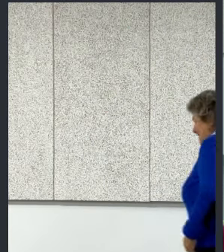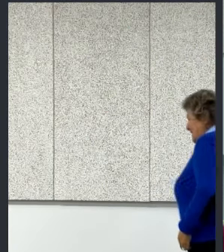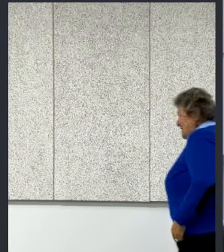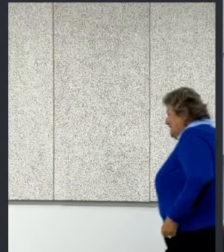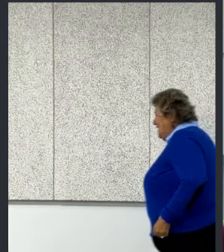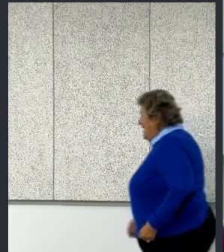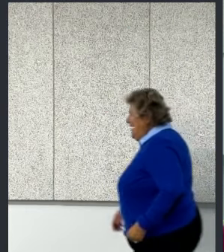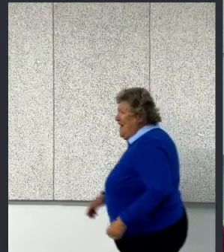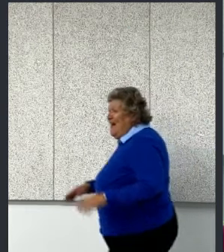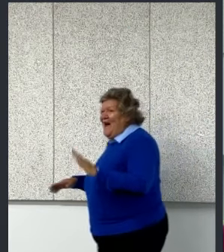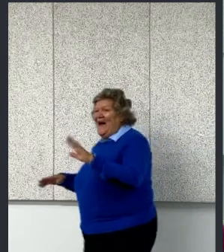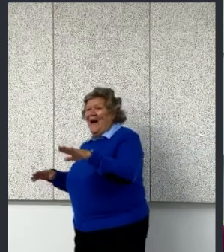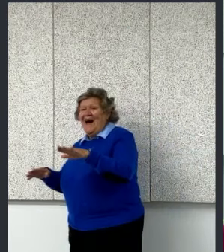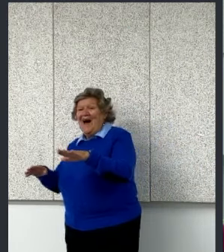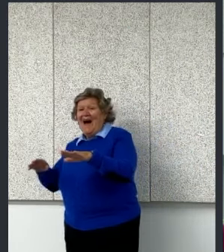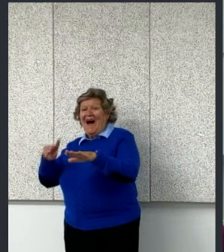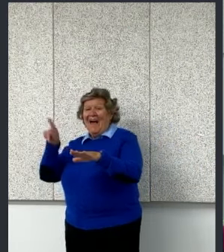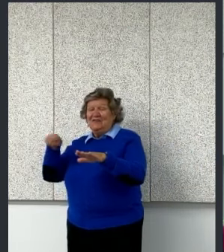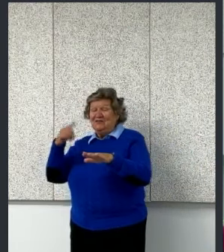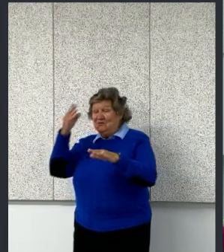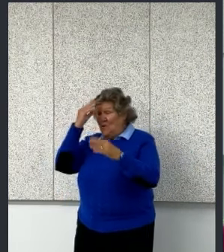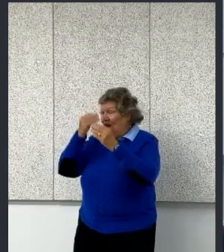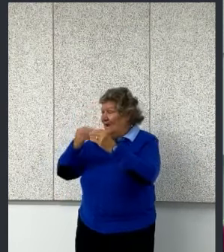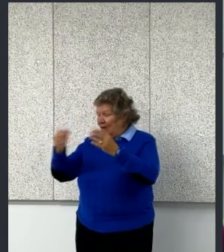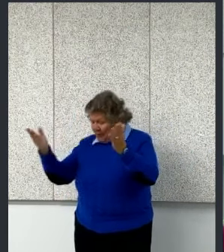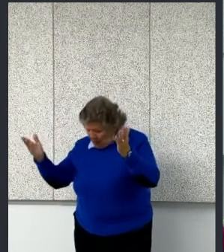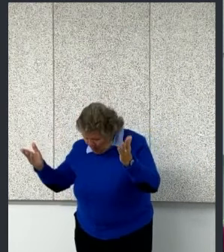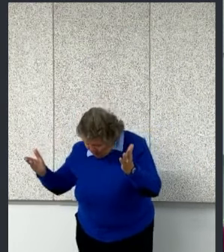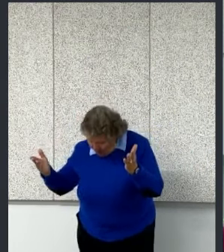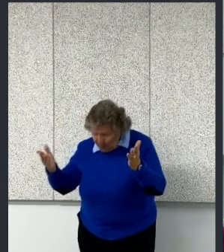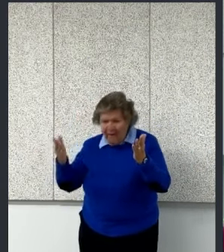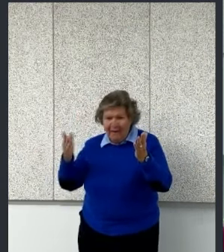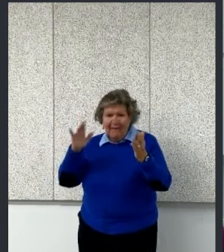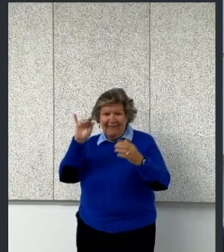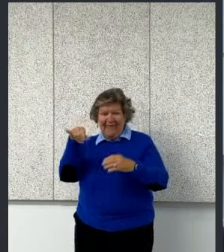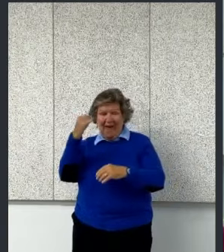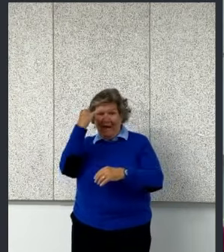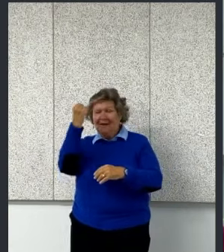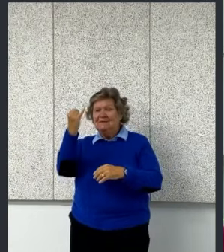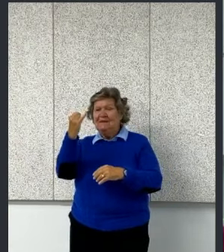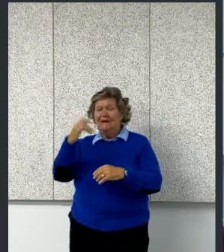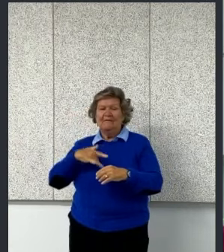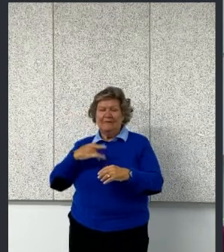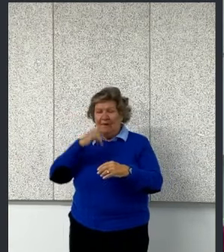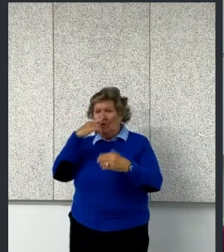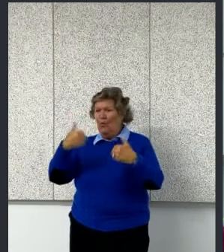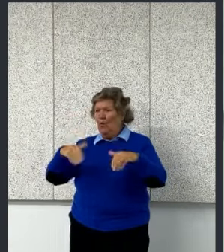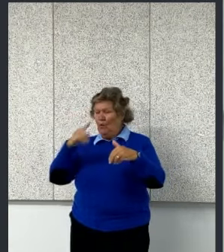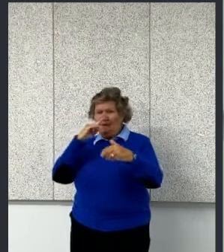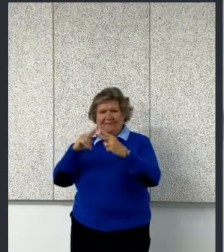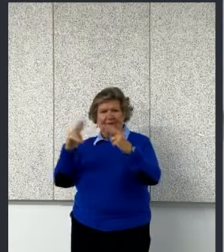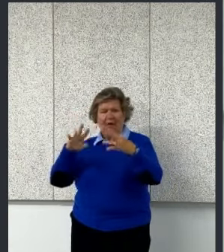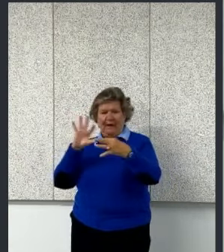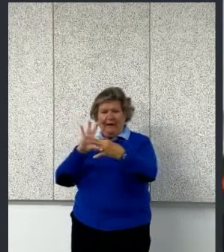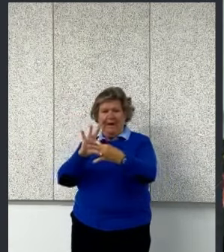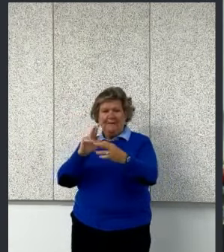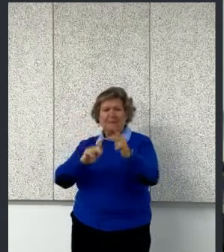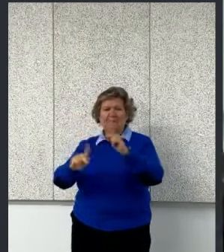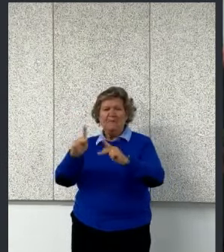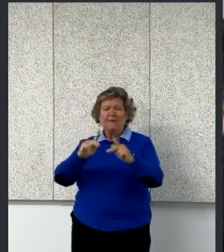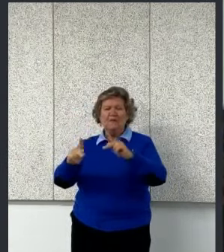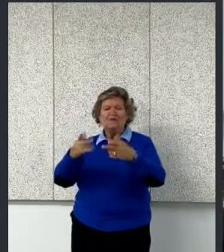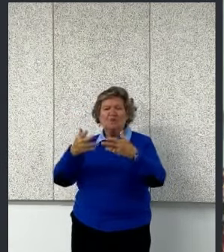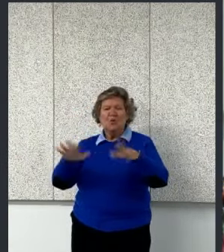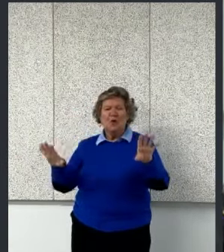the video. I think that, you know, that idea feels, A, it's so connected to this sort of like people not wanting to share their